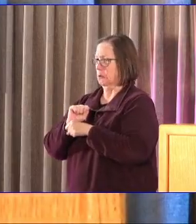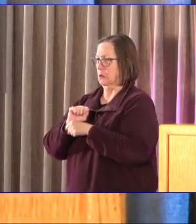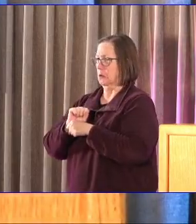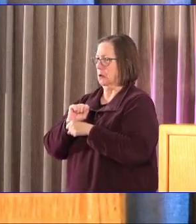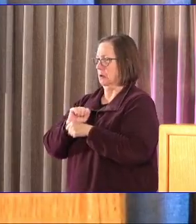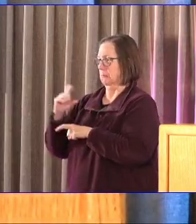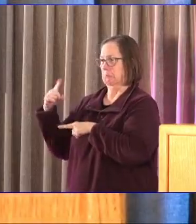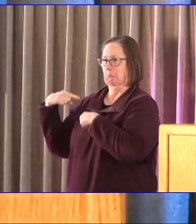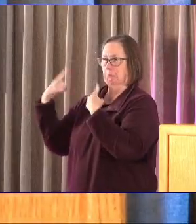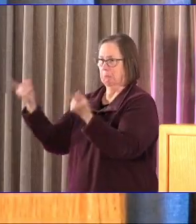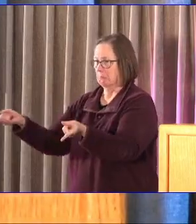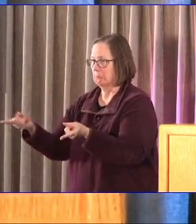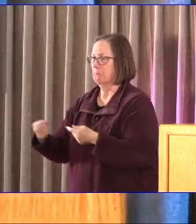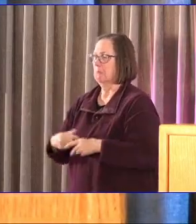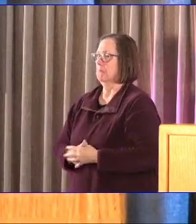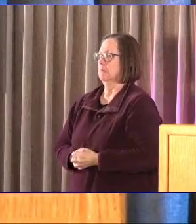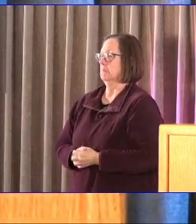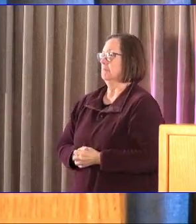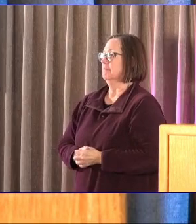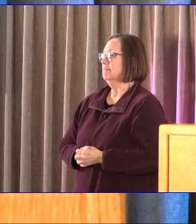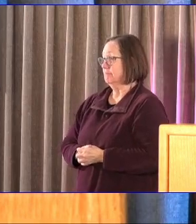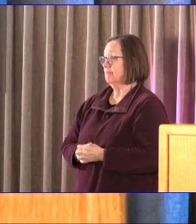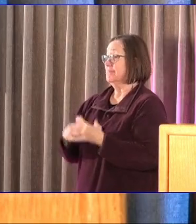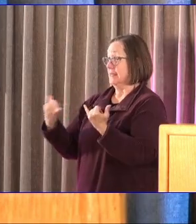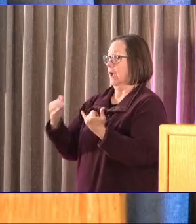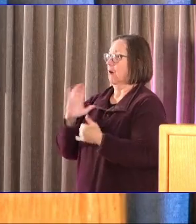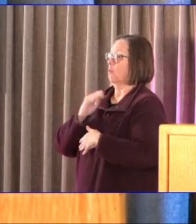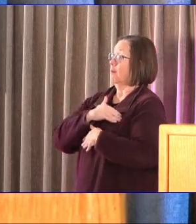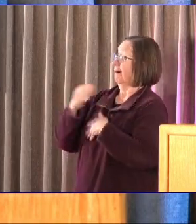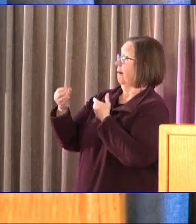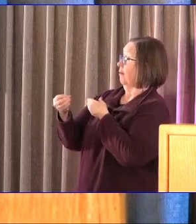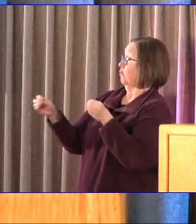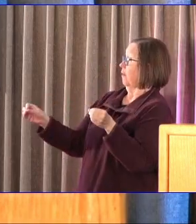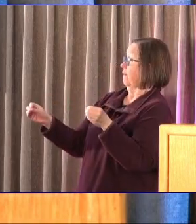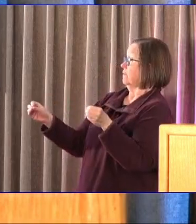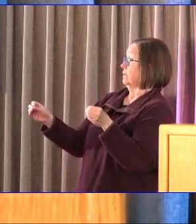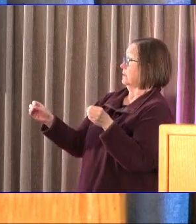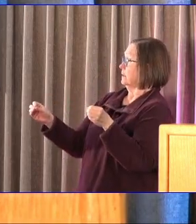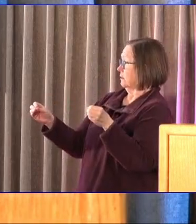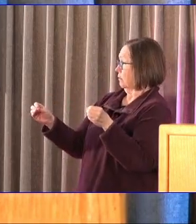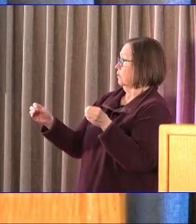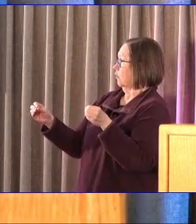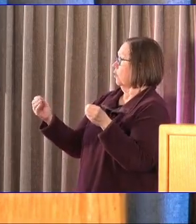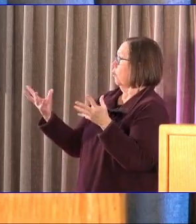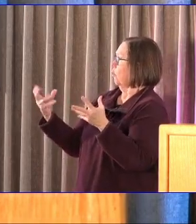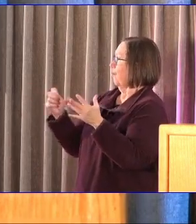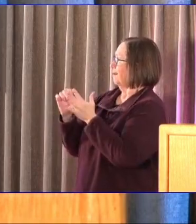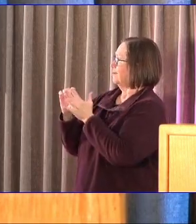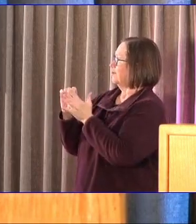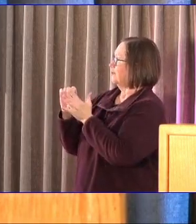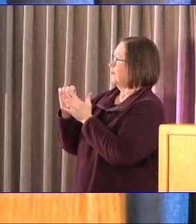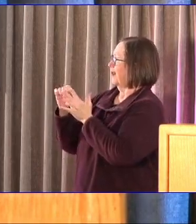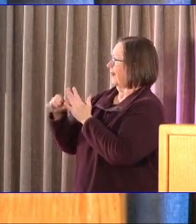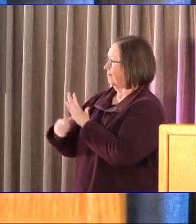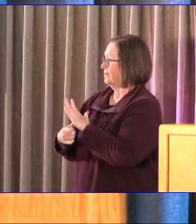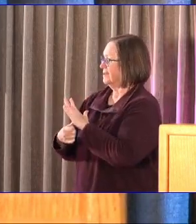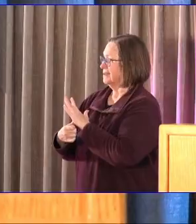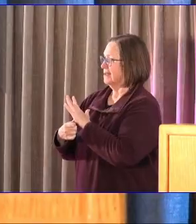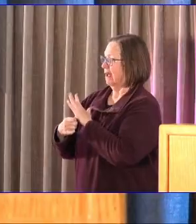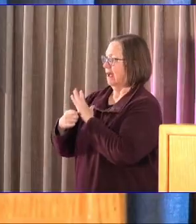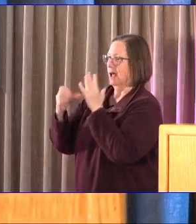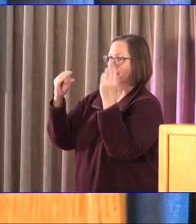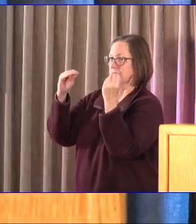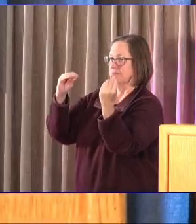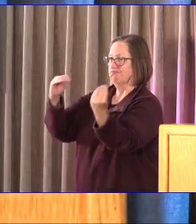work, we've had great impact, but the Office of Equity now wants to sort of bring a greater level of focus and coordination around that work so we can have greater